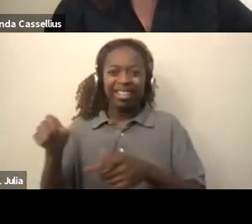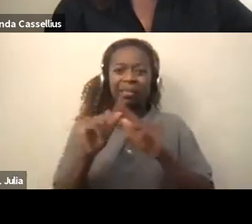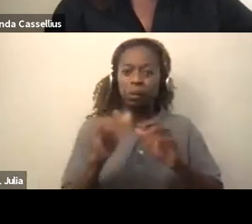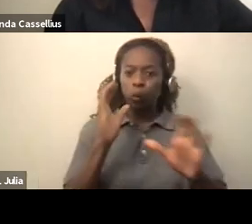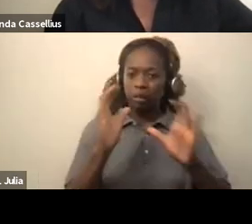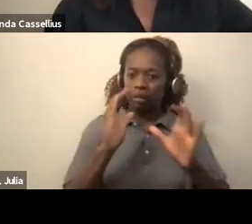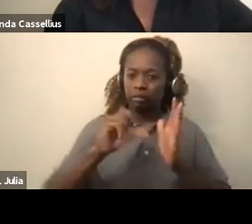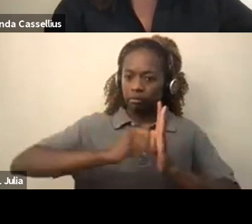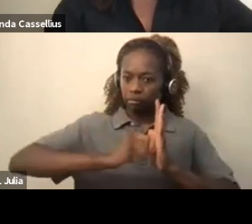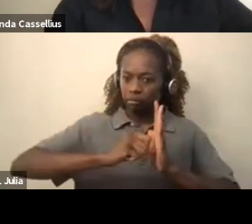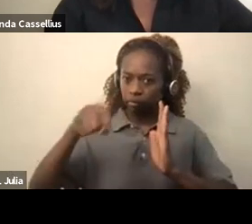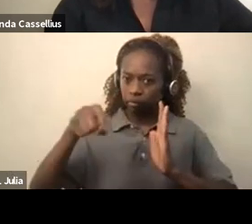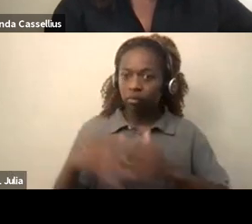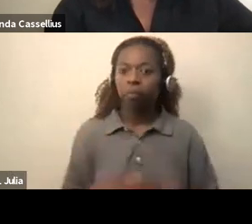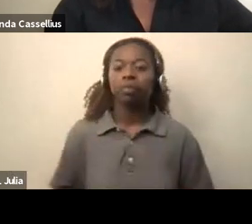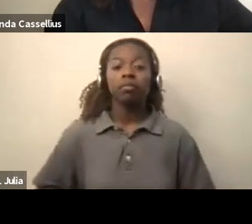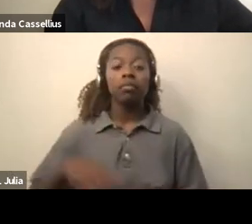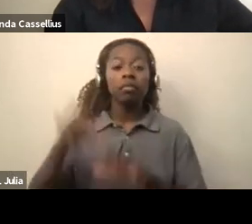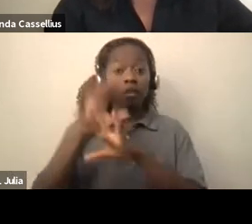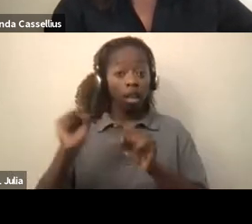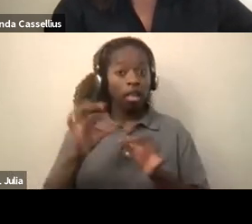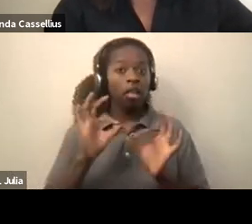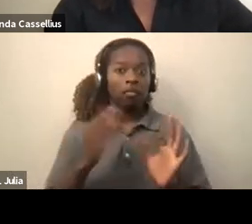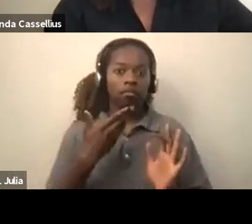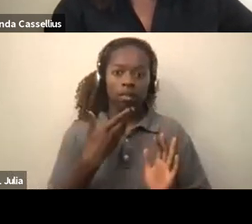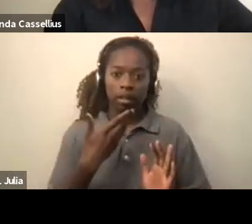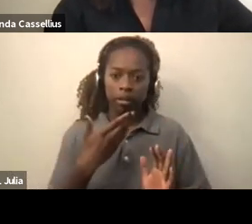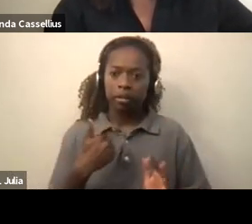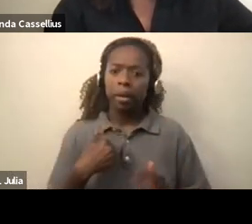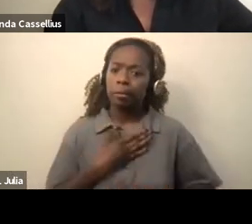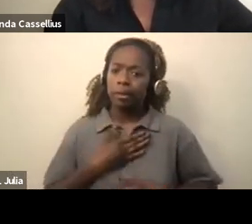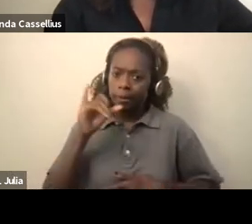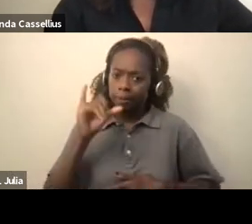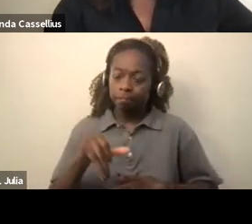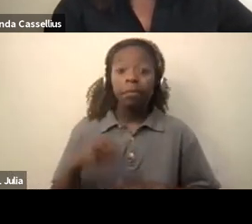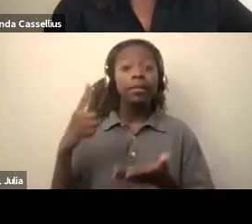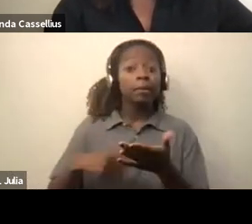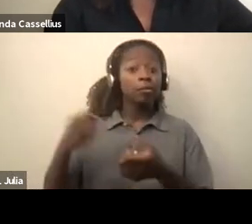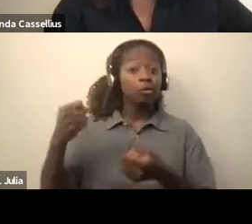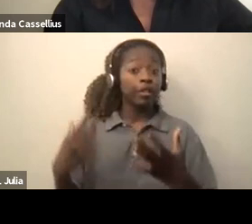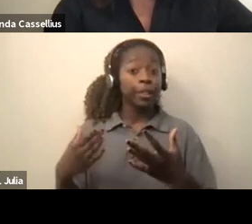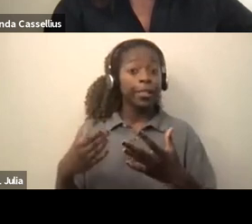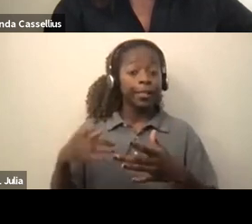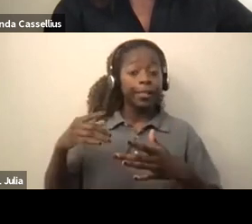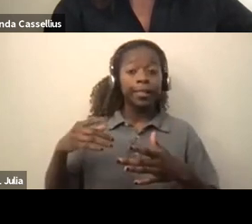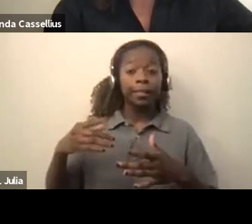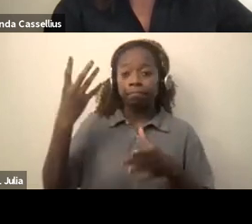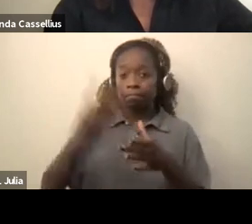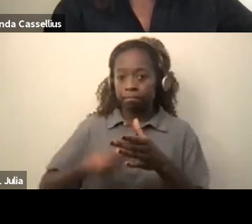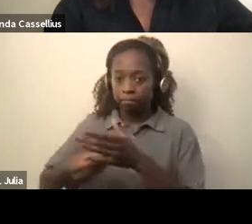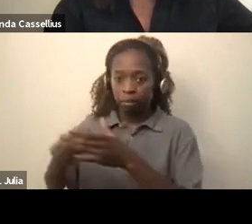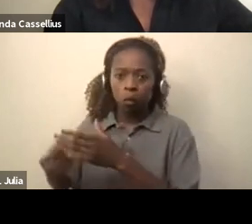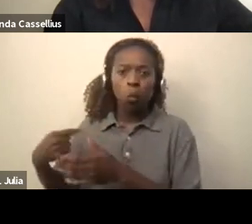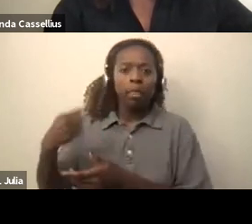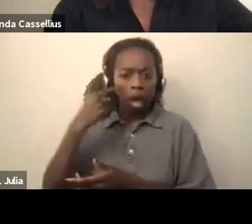yeah thank you for that i appreciate that too um sometimes we have driver absences and we think that you know we want to give